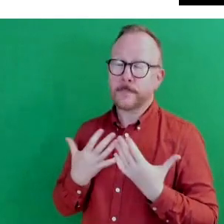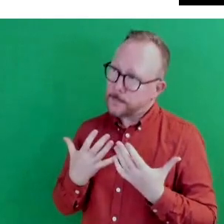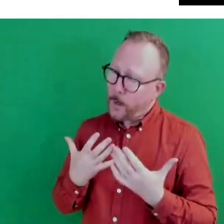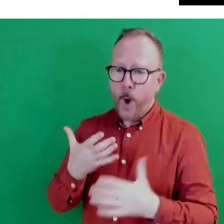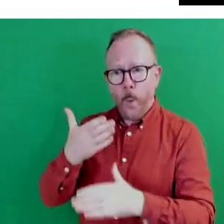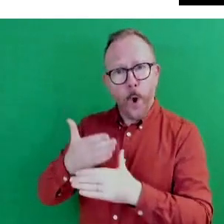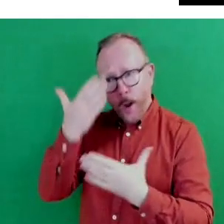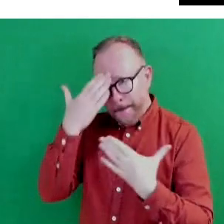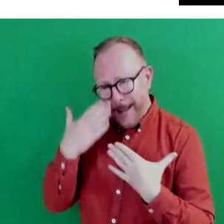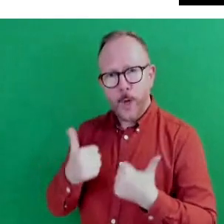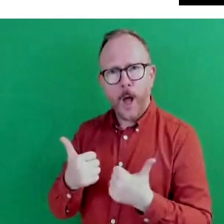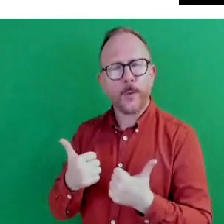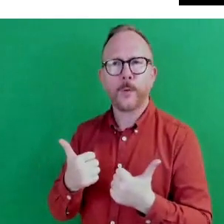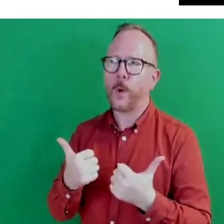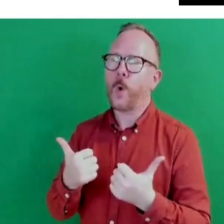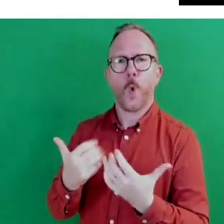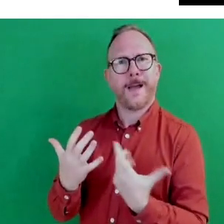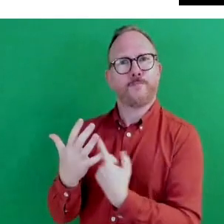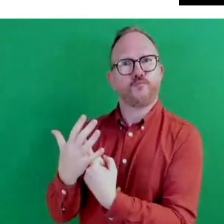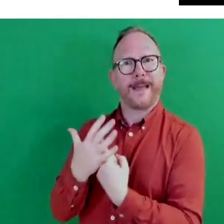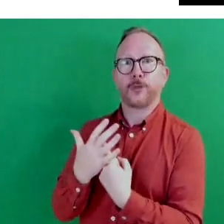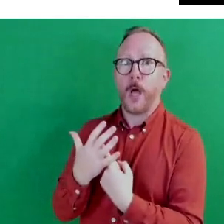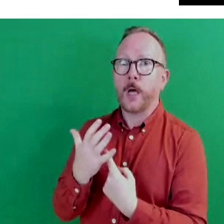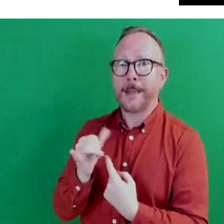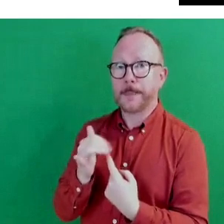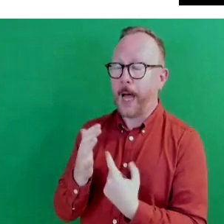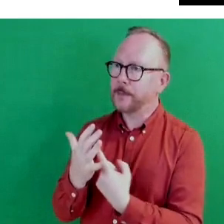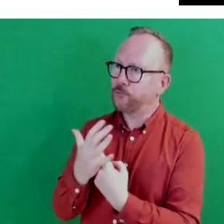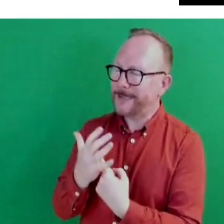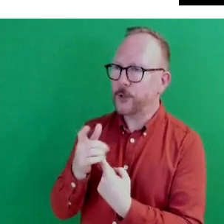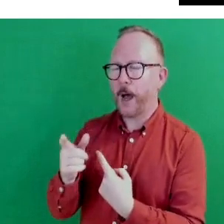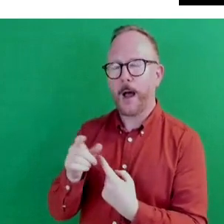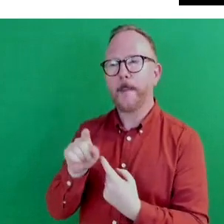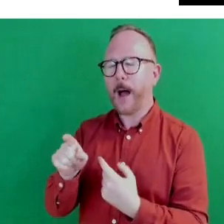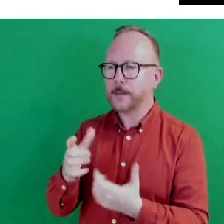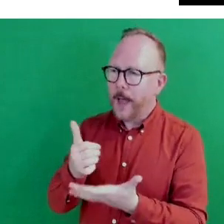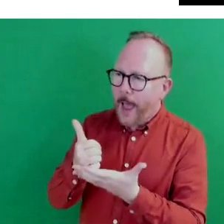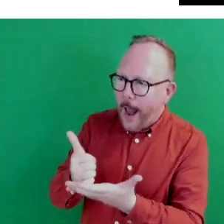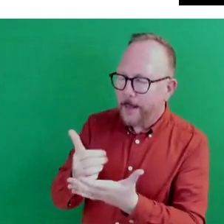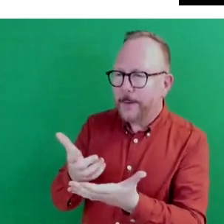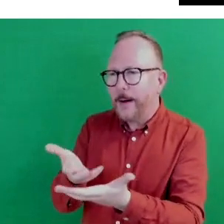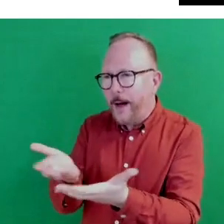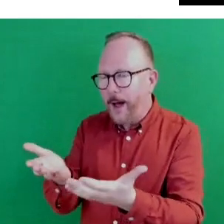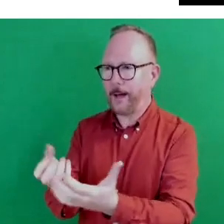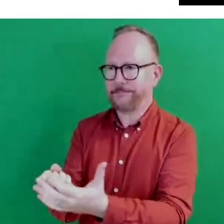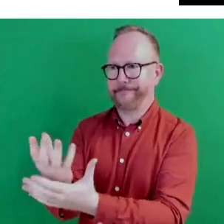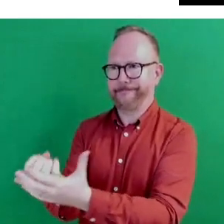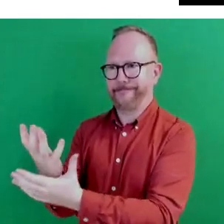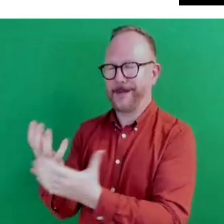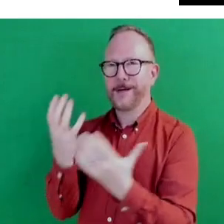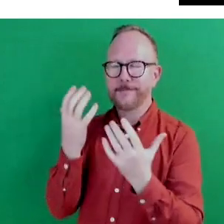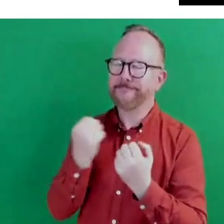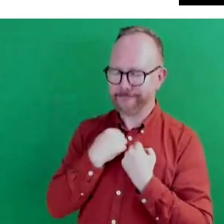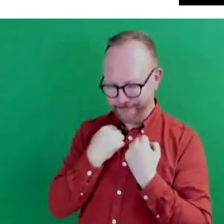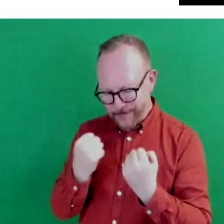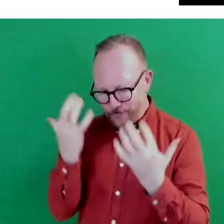can build up and it can get a bit too much, but when you reflect on your your highs, you forget about all of the challenges.